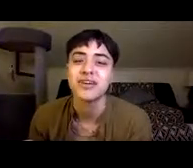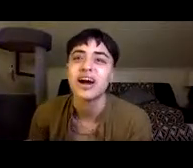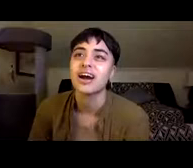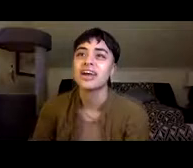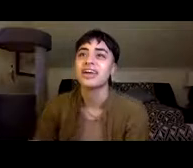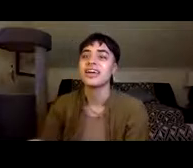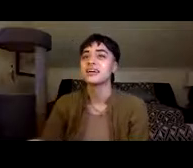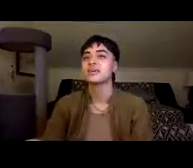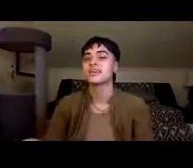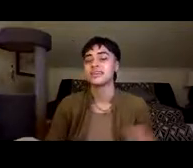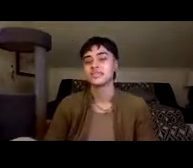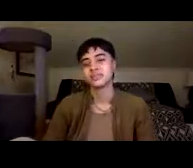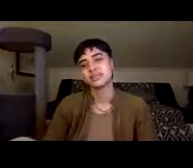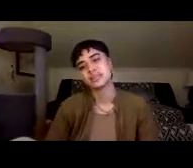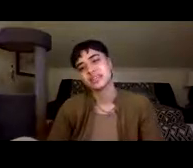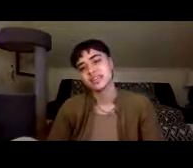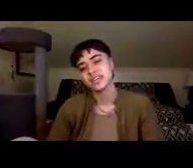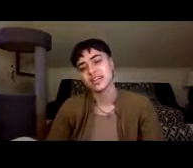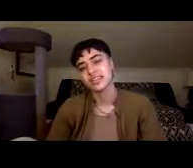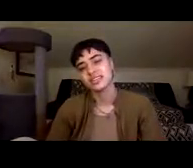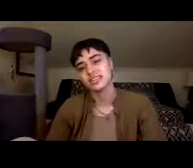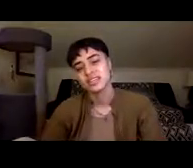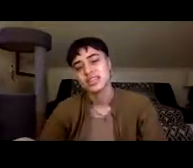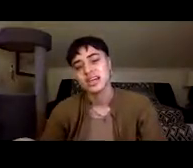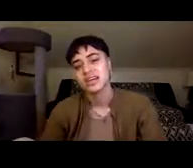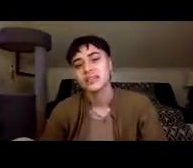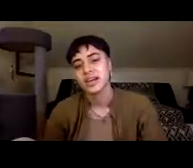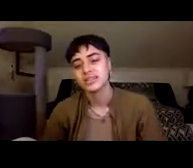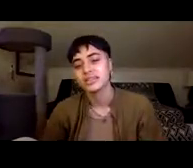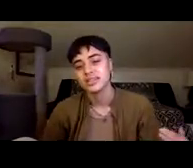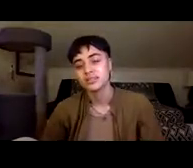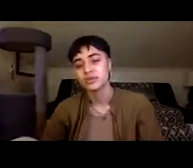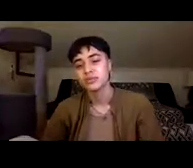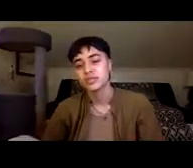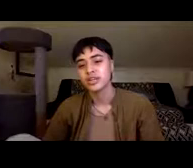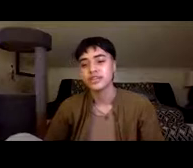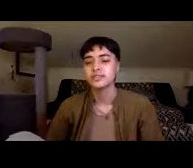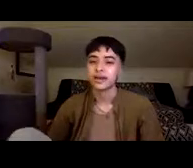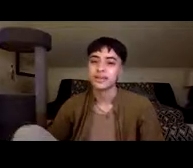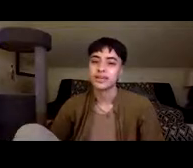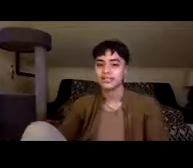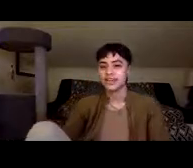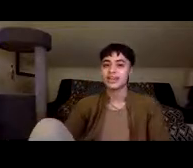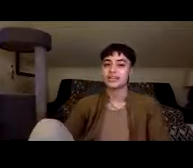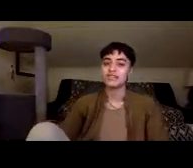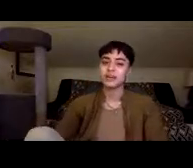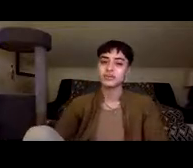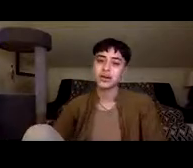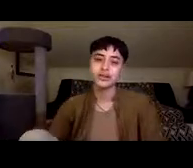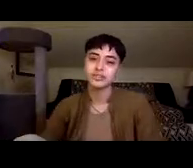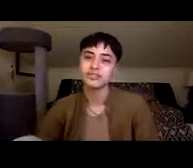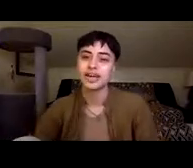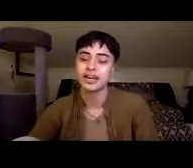So I am an interdisciplinary artist. I studied sculpture and ceramics and